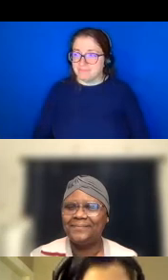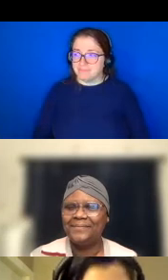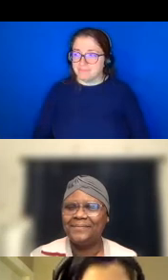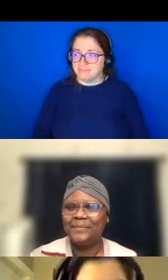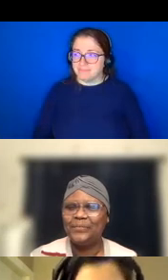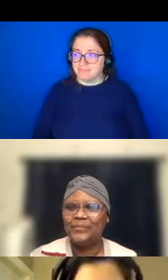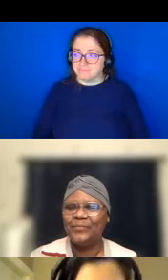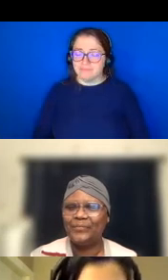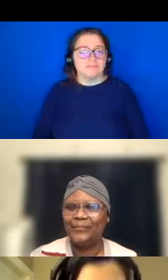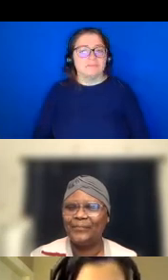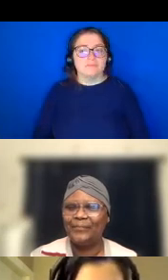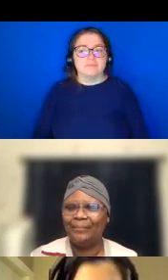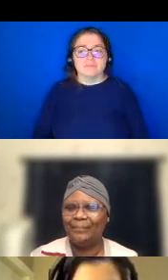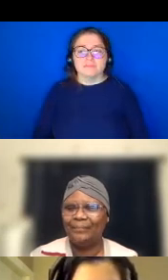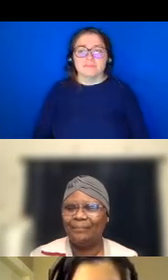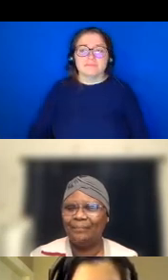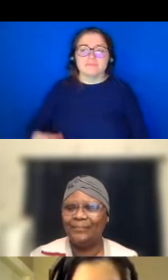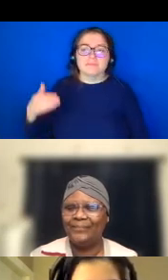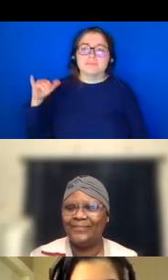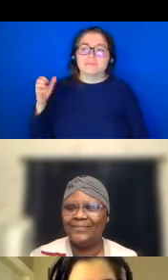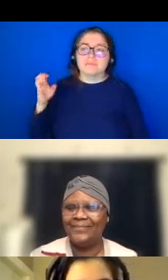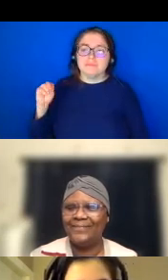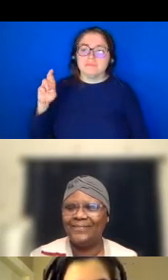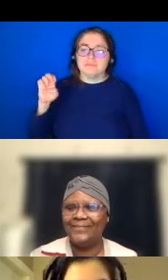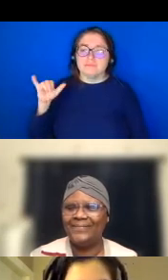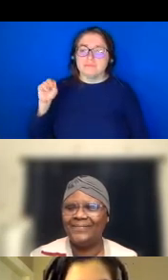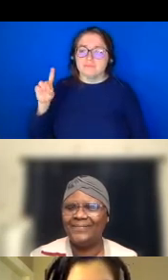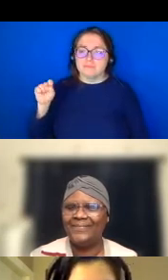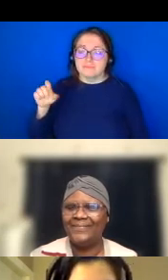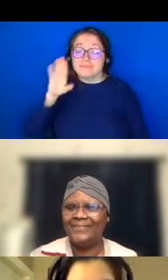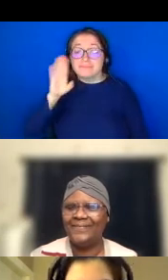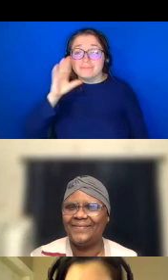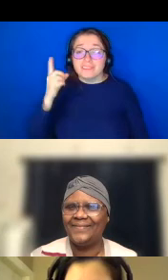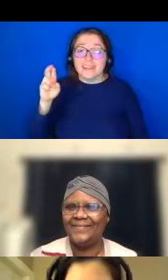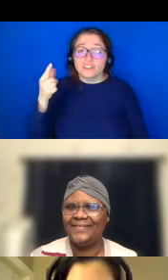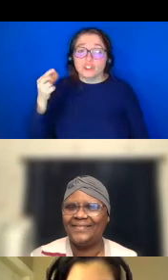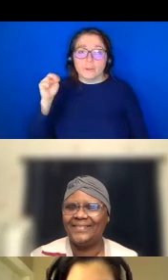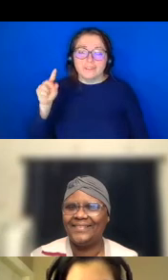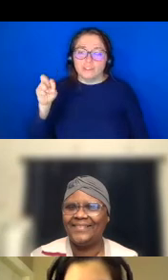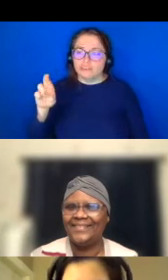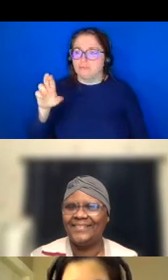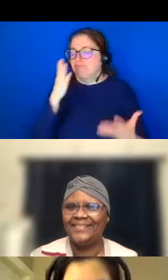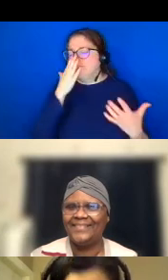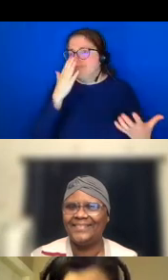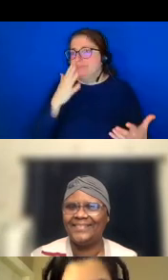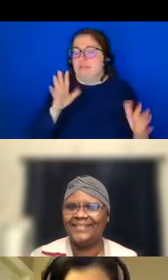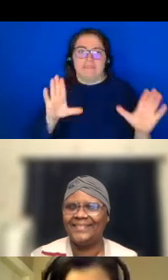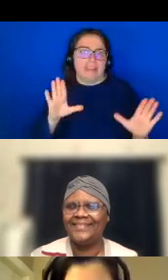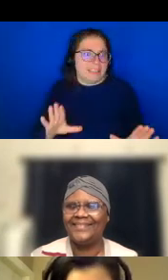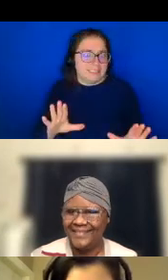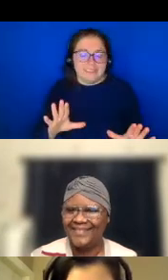Hi, Dr. Granger. My name is Jim Reynolds, and thank you again. I agree with John. It was a fascinating